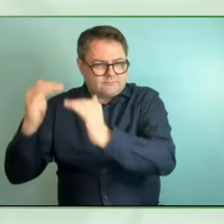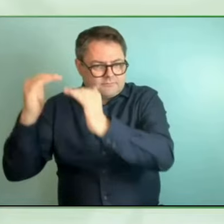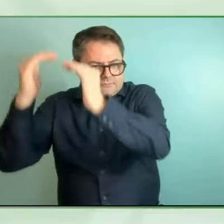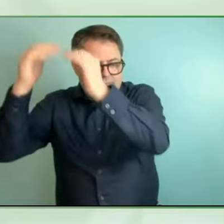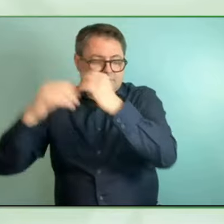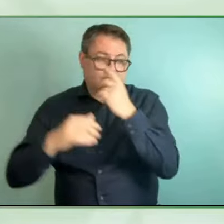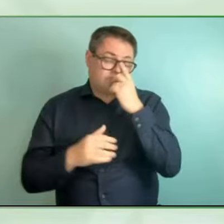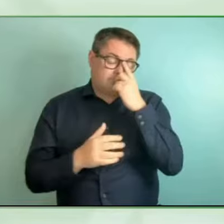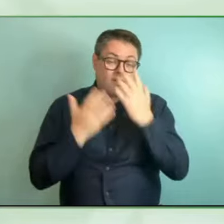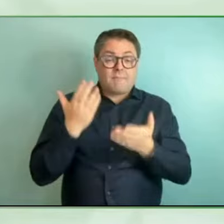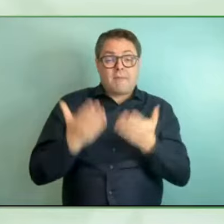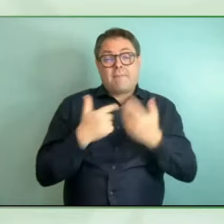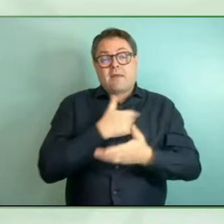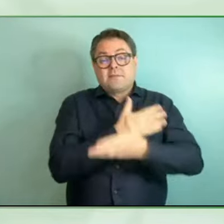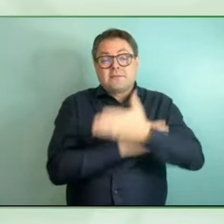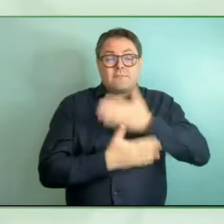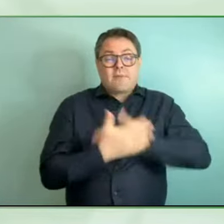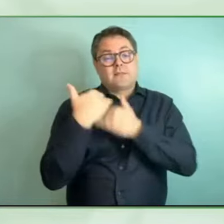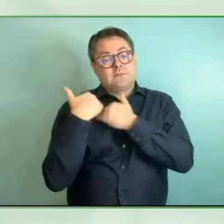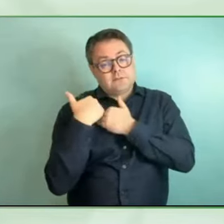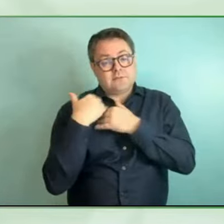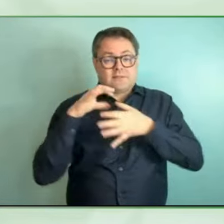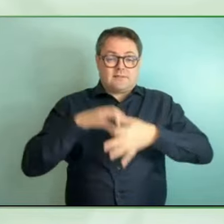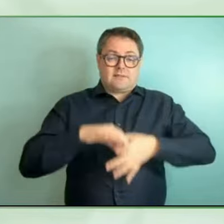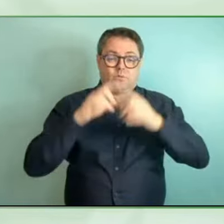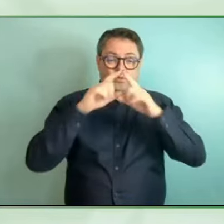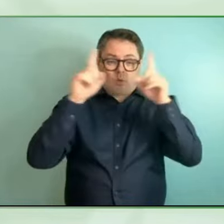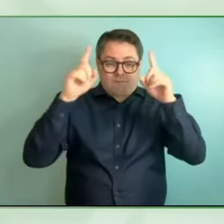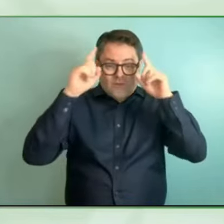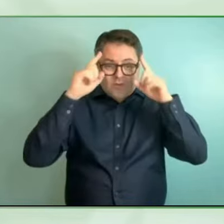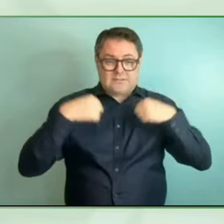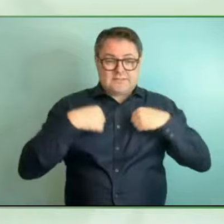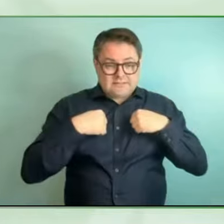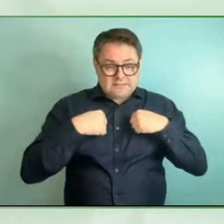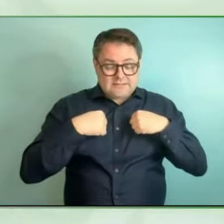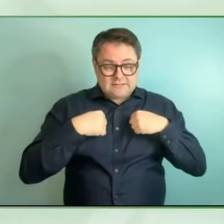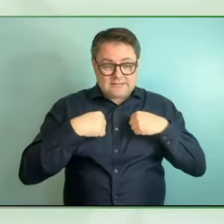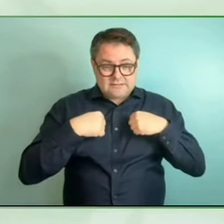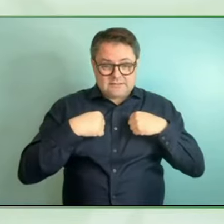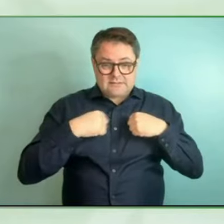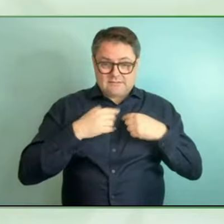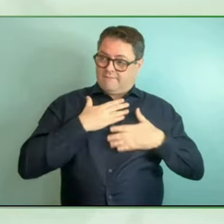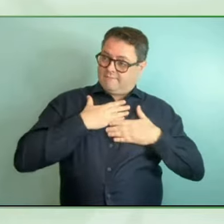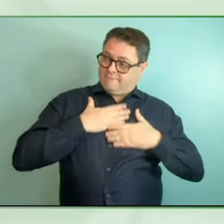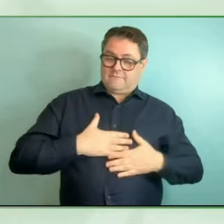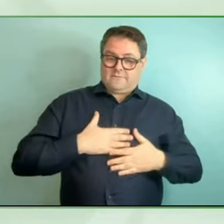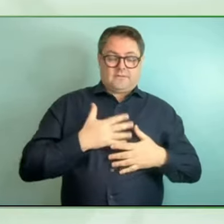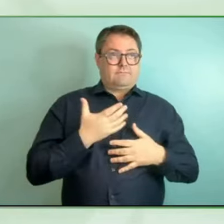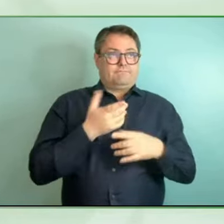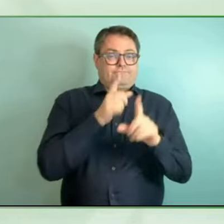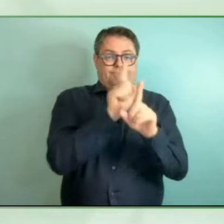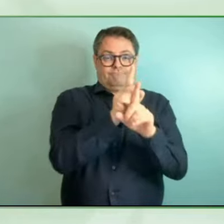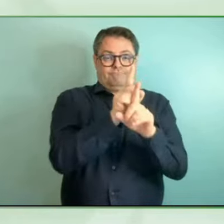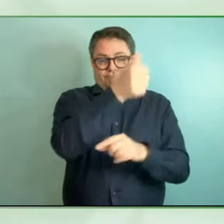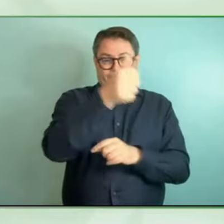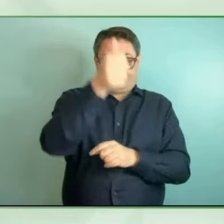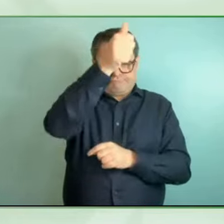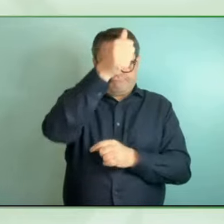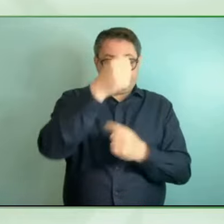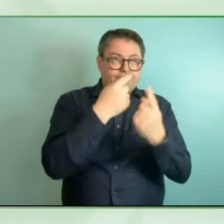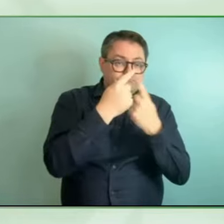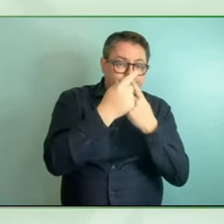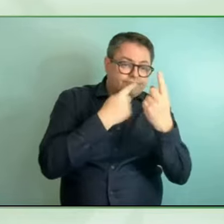charge of students with disabilities in your university, and you want to talk to your board